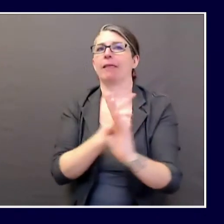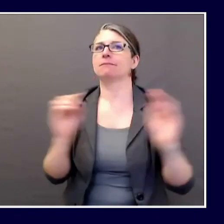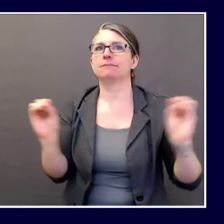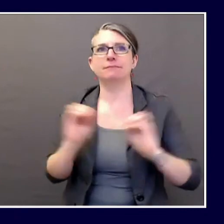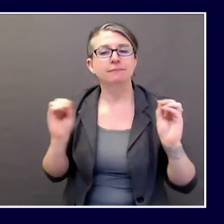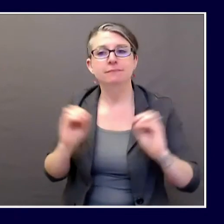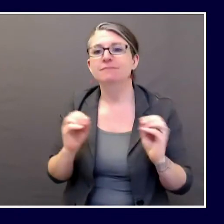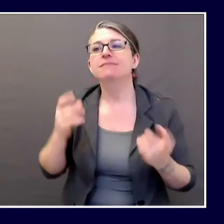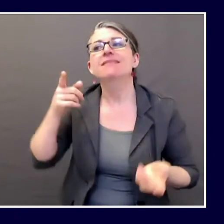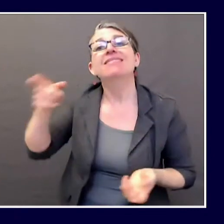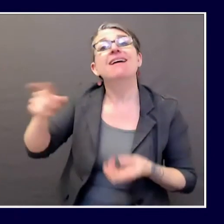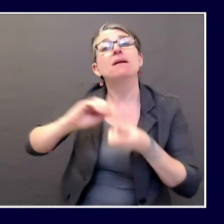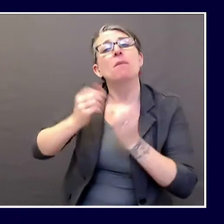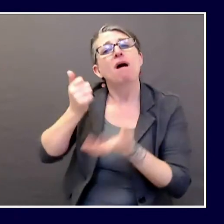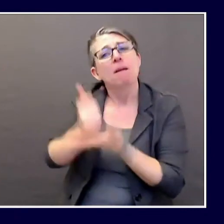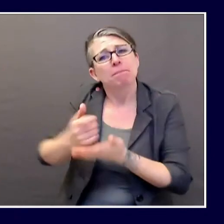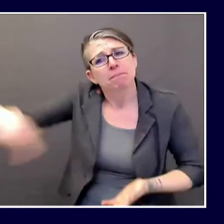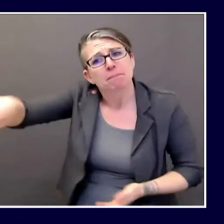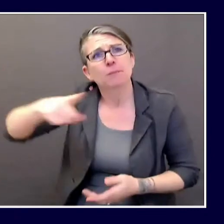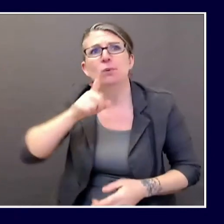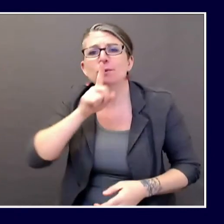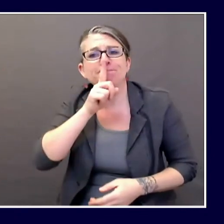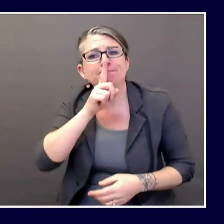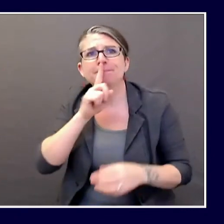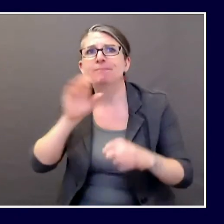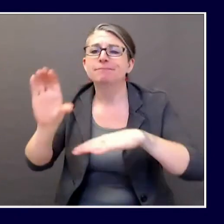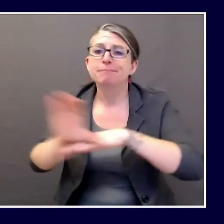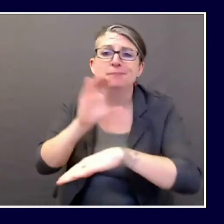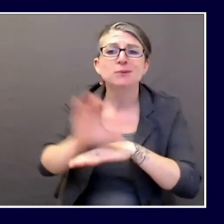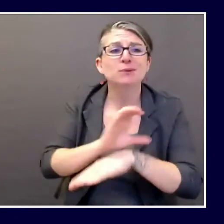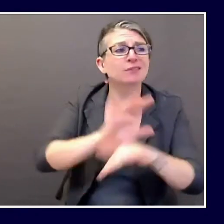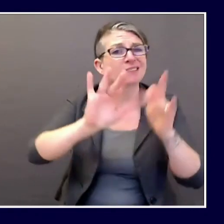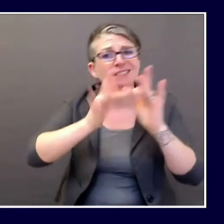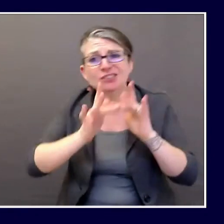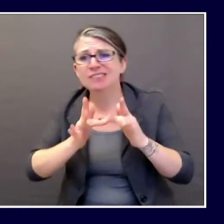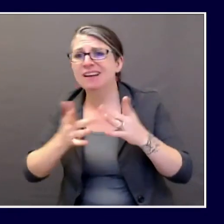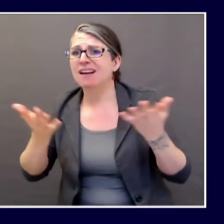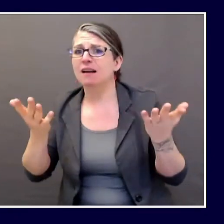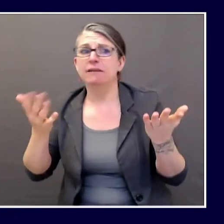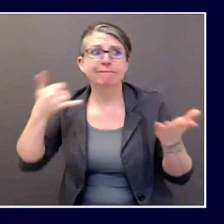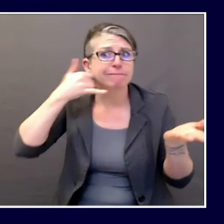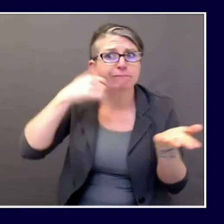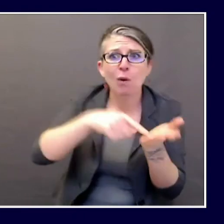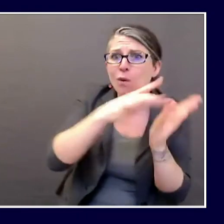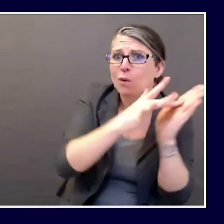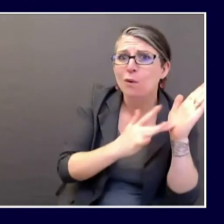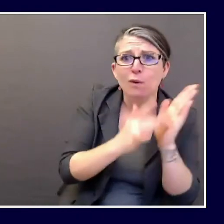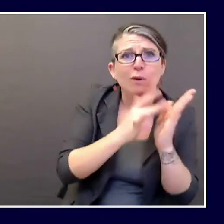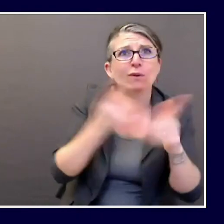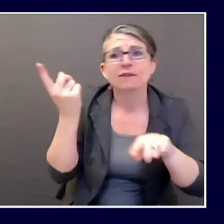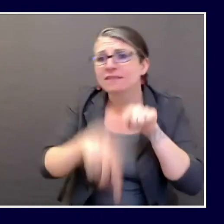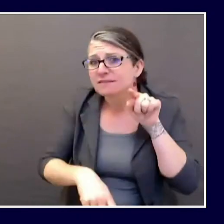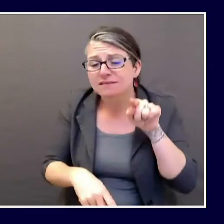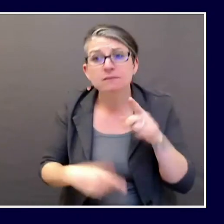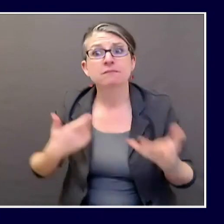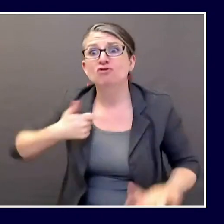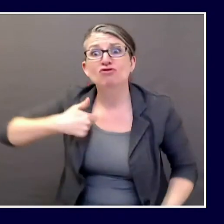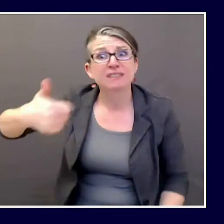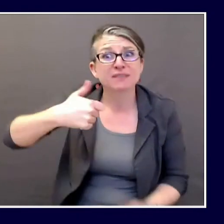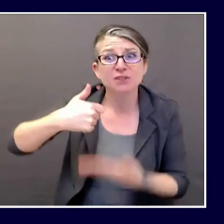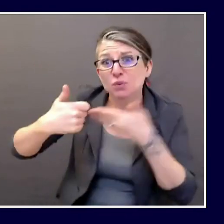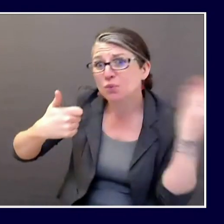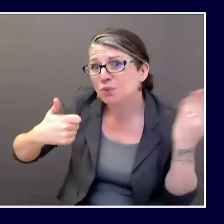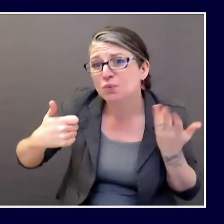Or, for example, they may need interpretation services. If you fall into one of those categories, this hotline,